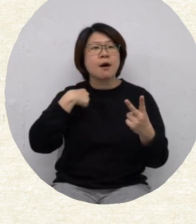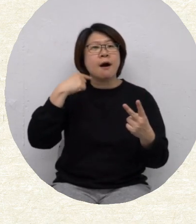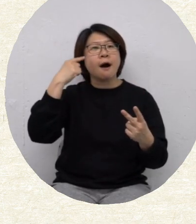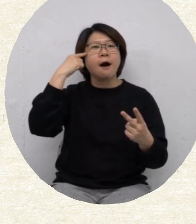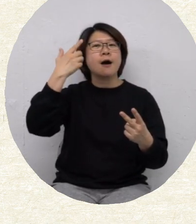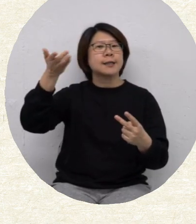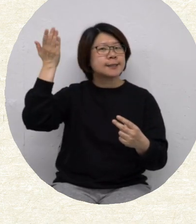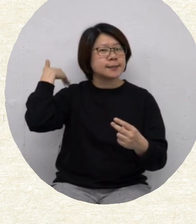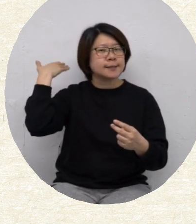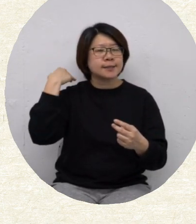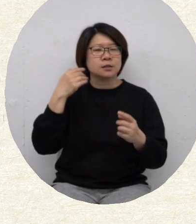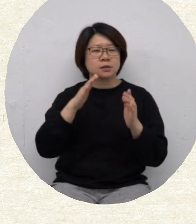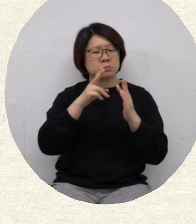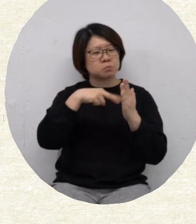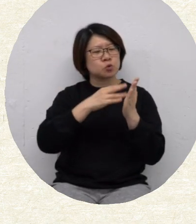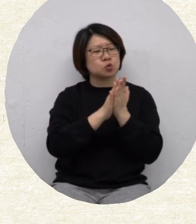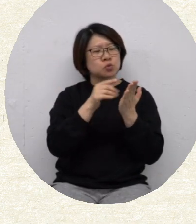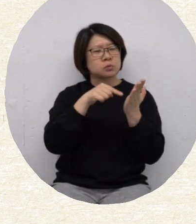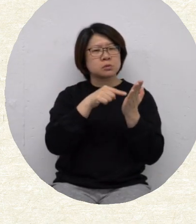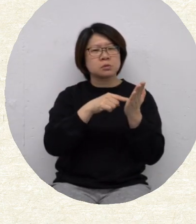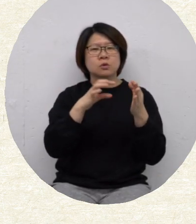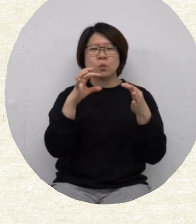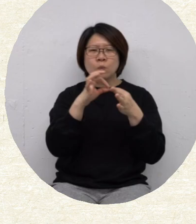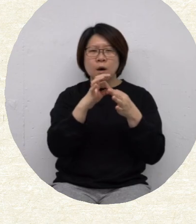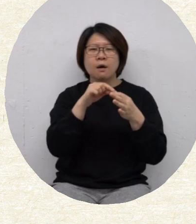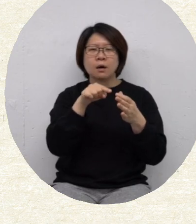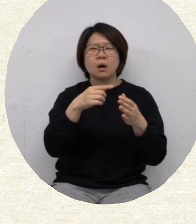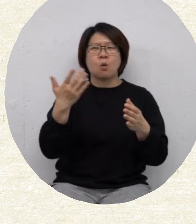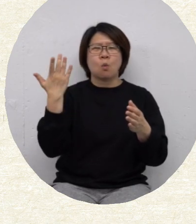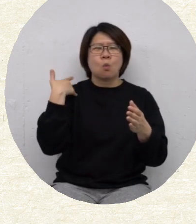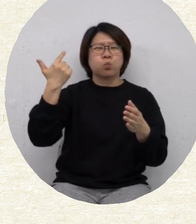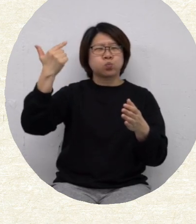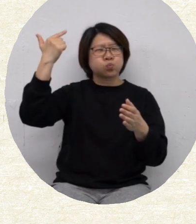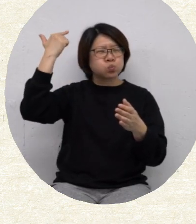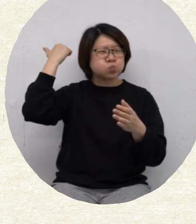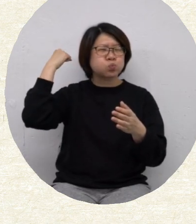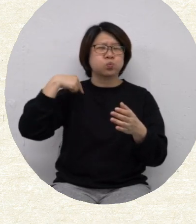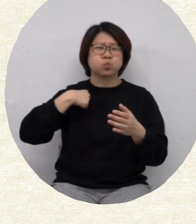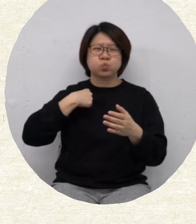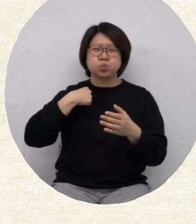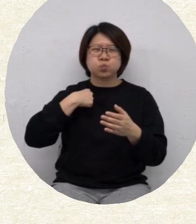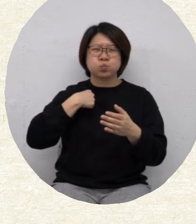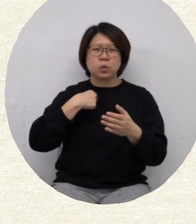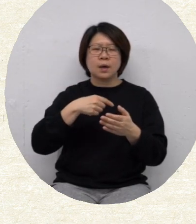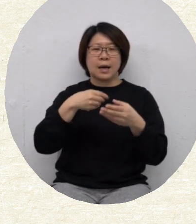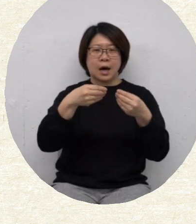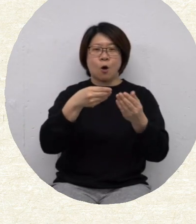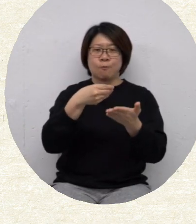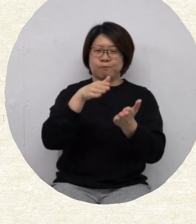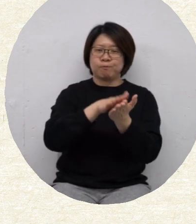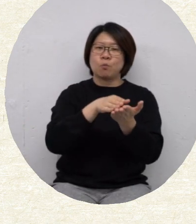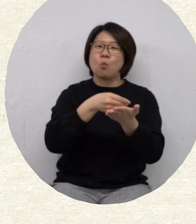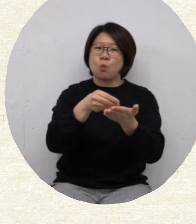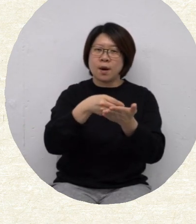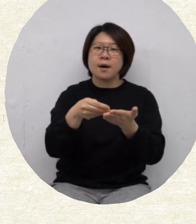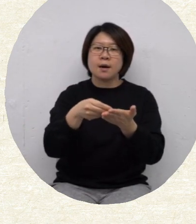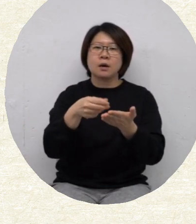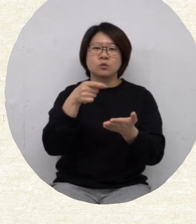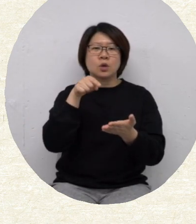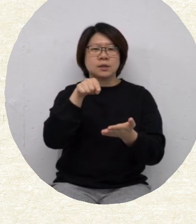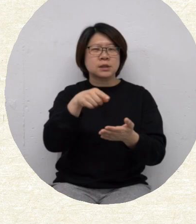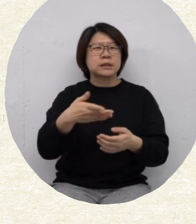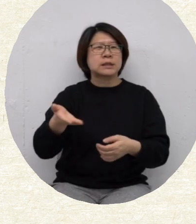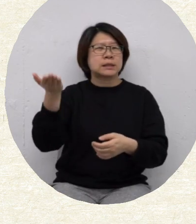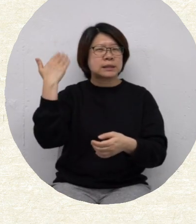Studio. I would also like to talk about my recent exploration into sculptural works that investigate the idea